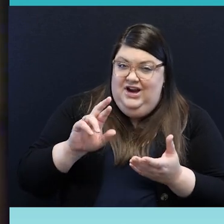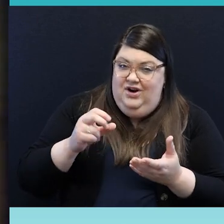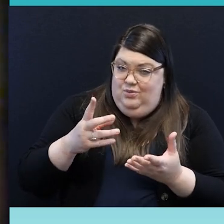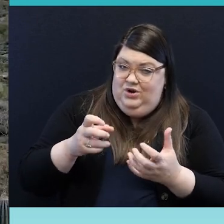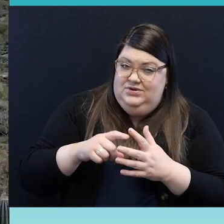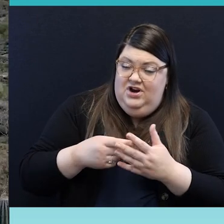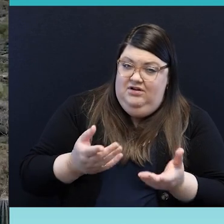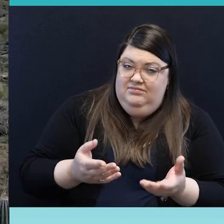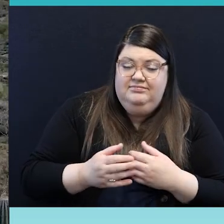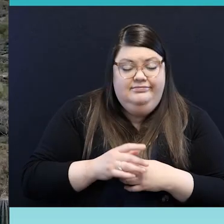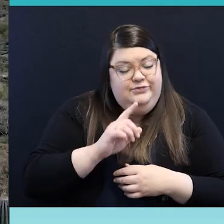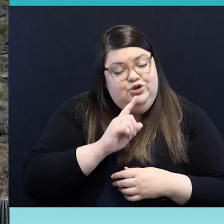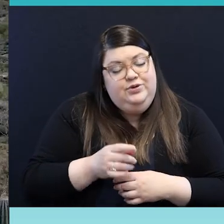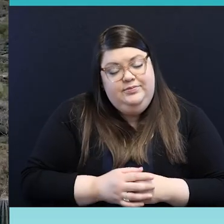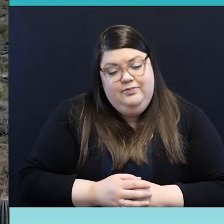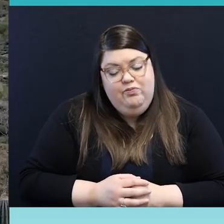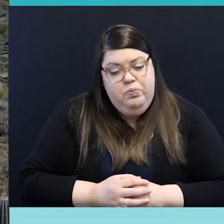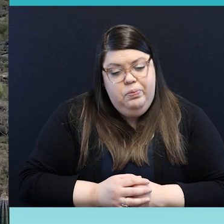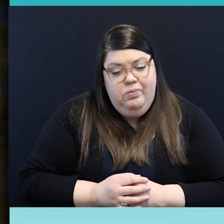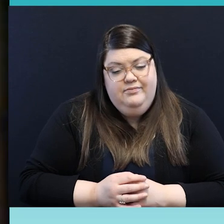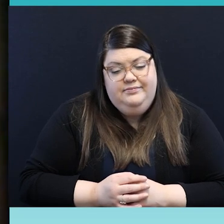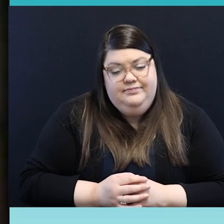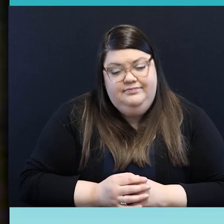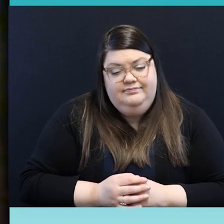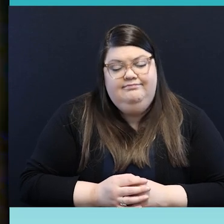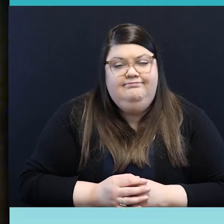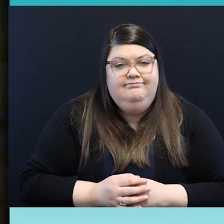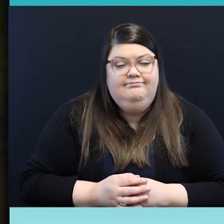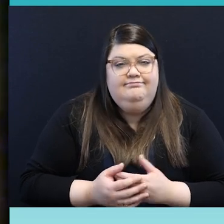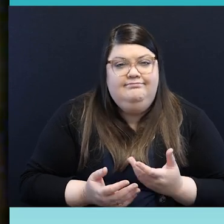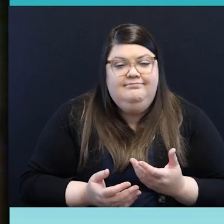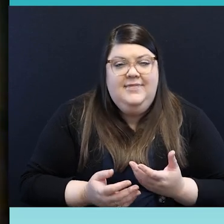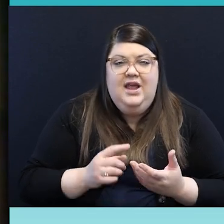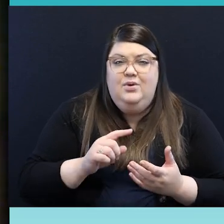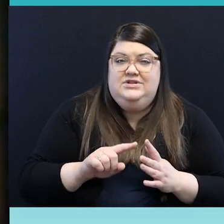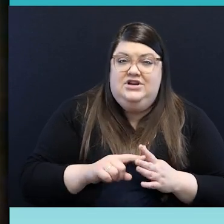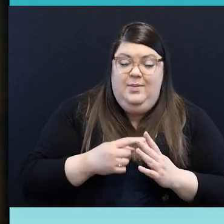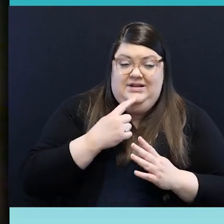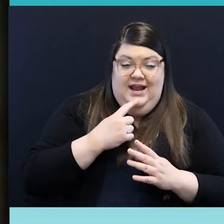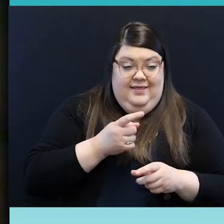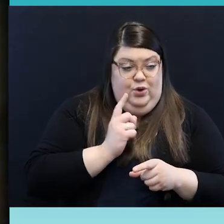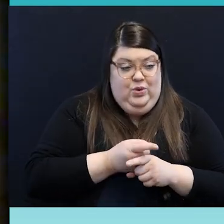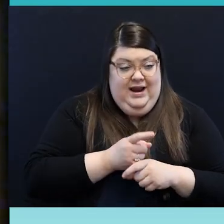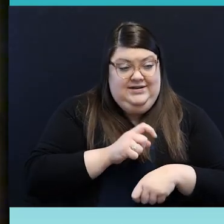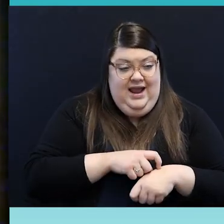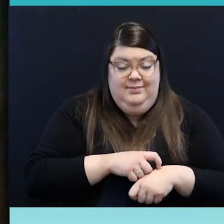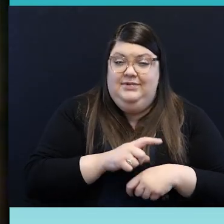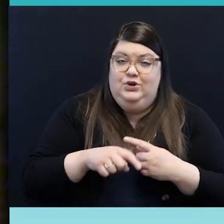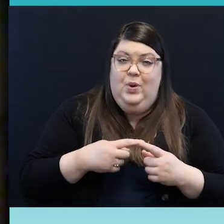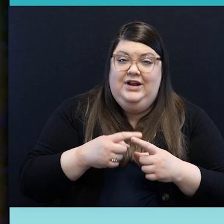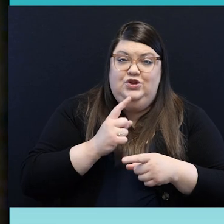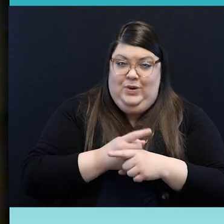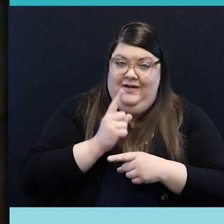that one? Sure. I'd start by saying the right time is whenever it's right for